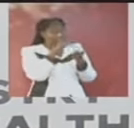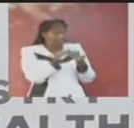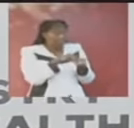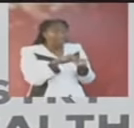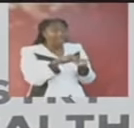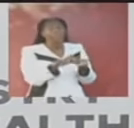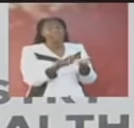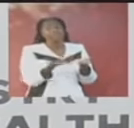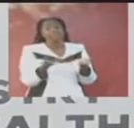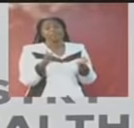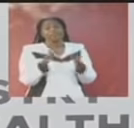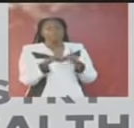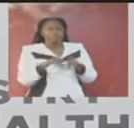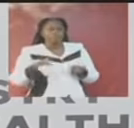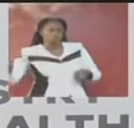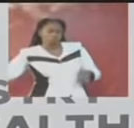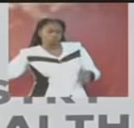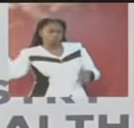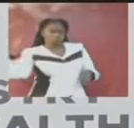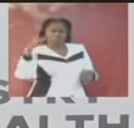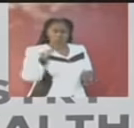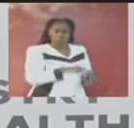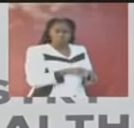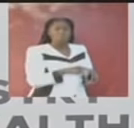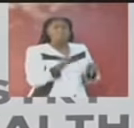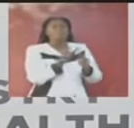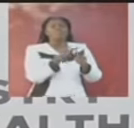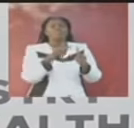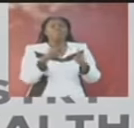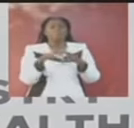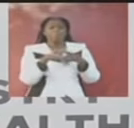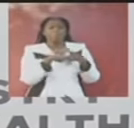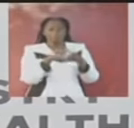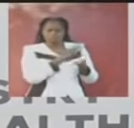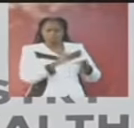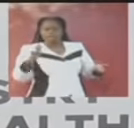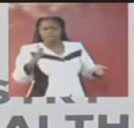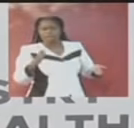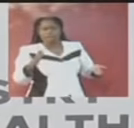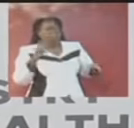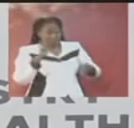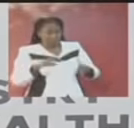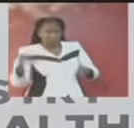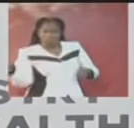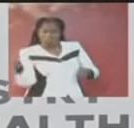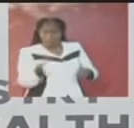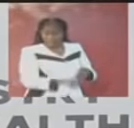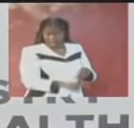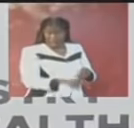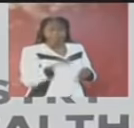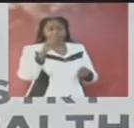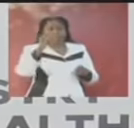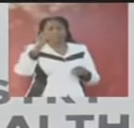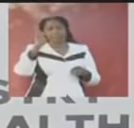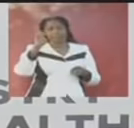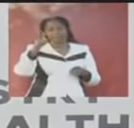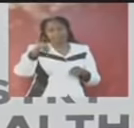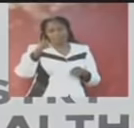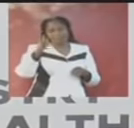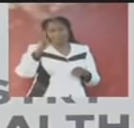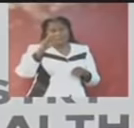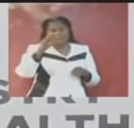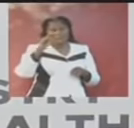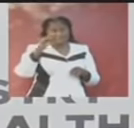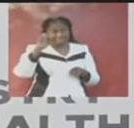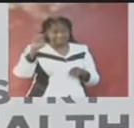as opposed to members of the population. And of course, I discussed the prisoners. Now,